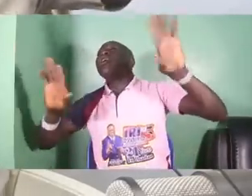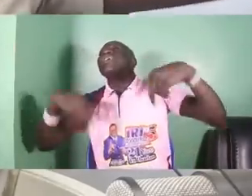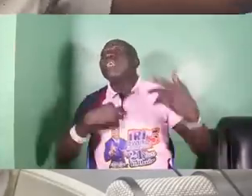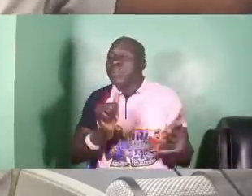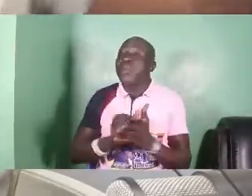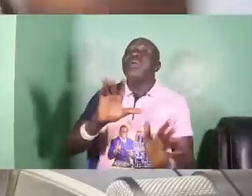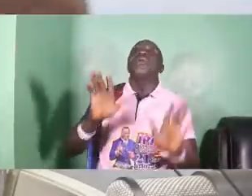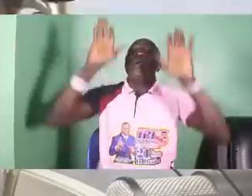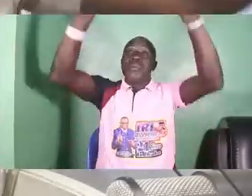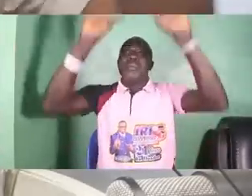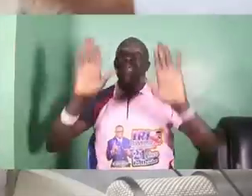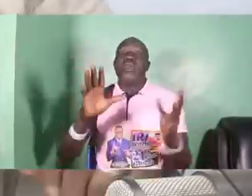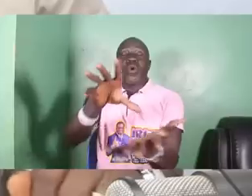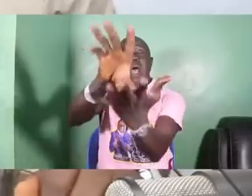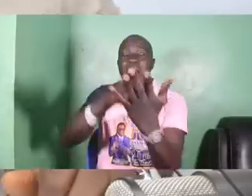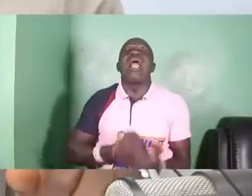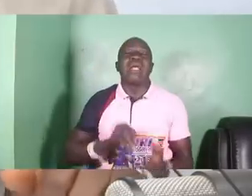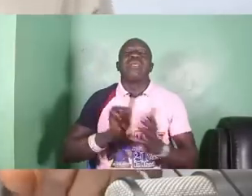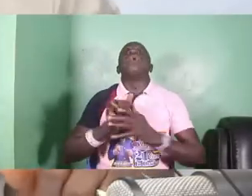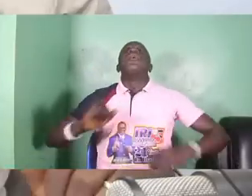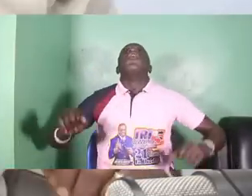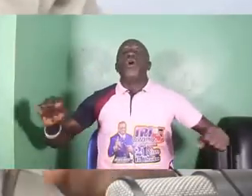Somebody said that it's not a miracle. Oh yeah, adua.